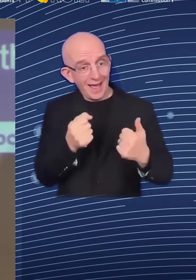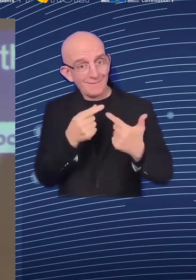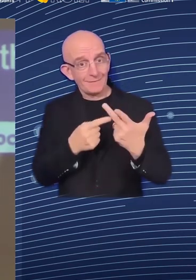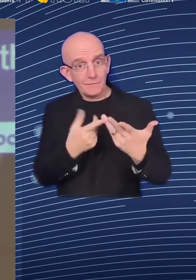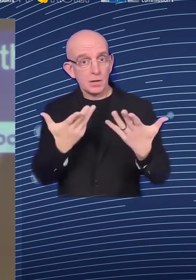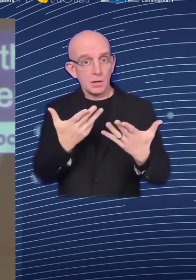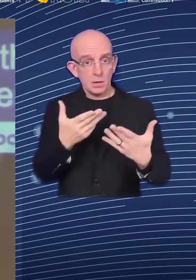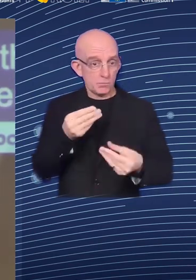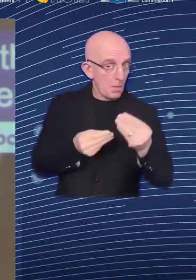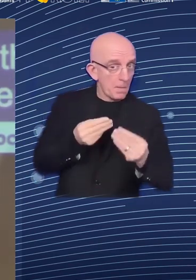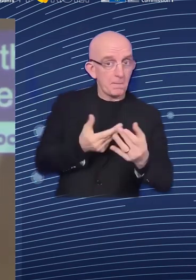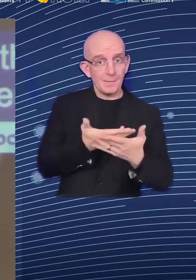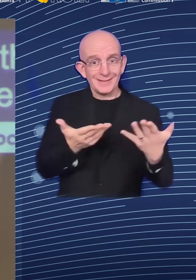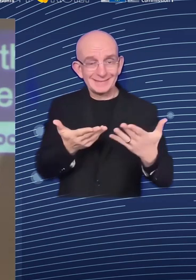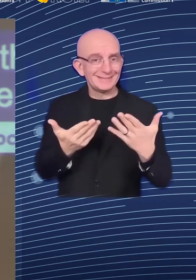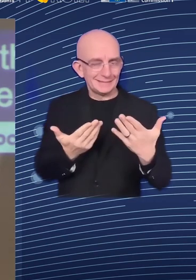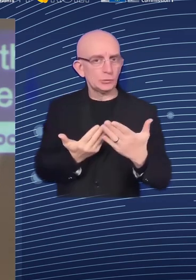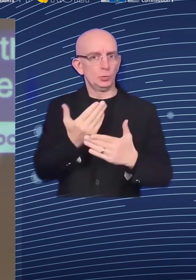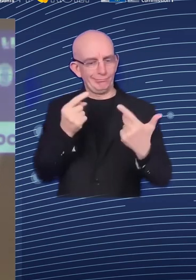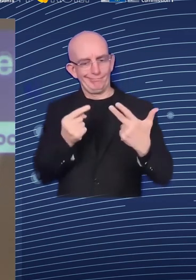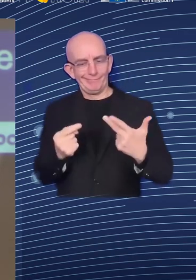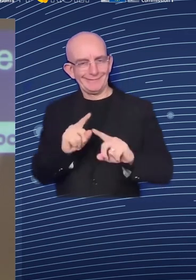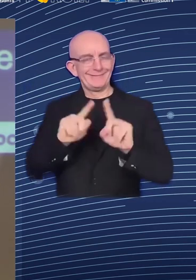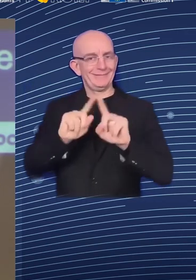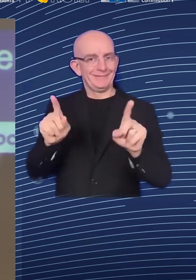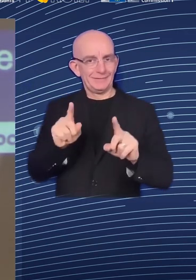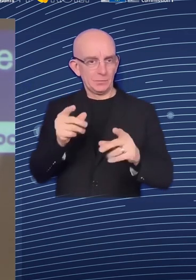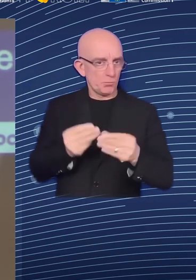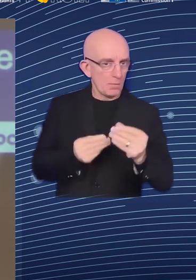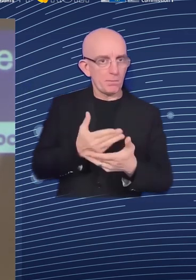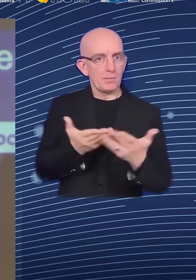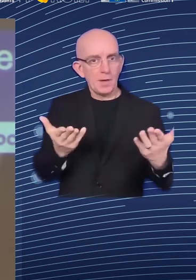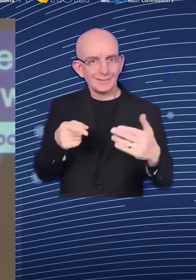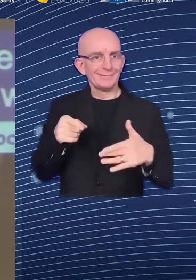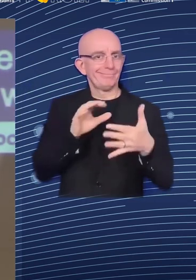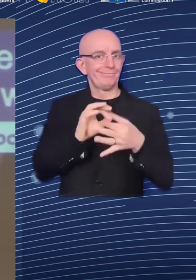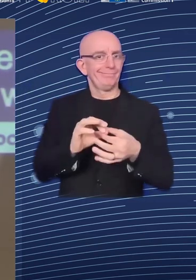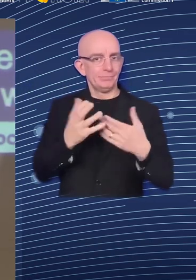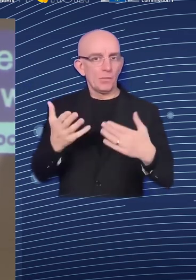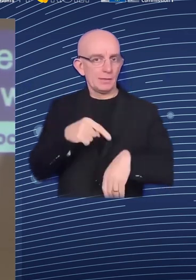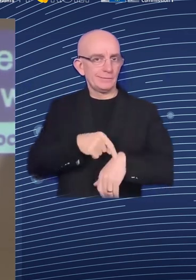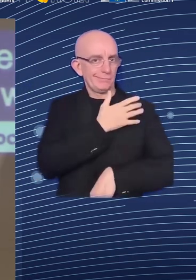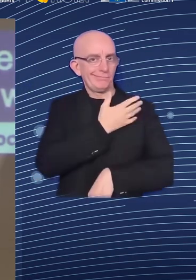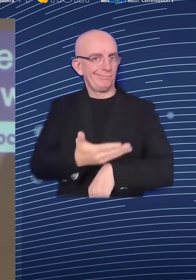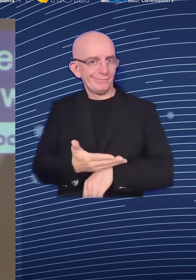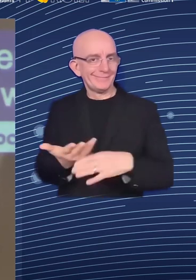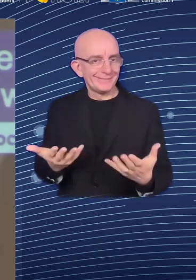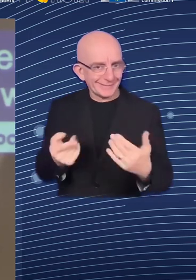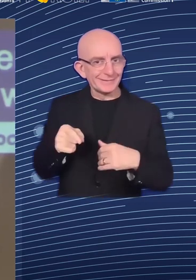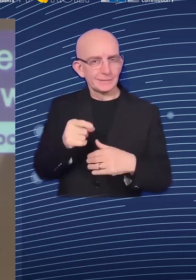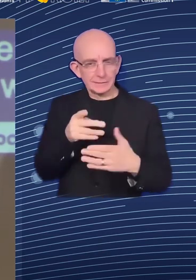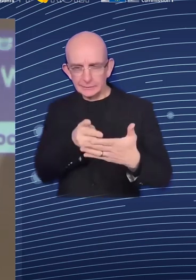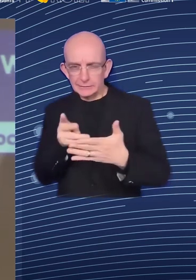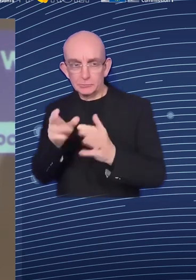it's working or not for different disabilities, but the most difficult to tackle when you do a platform,